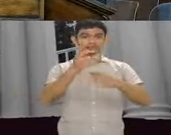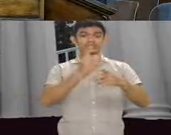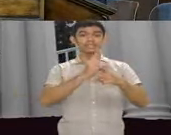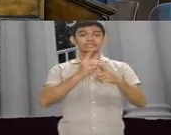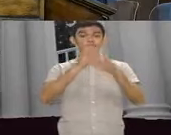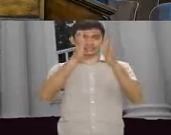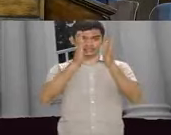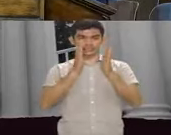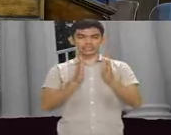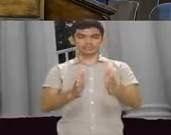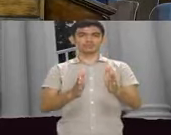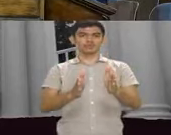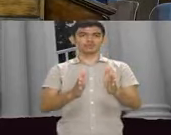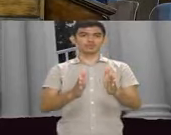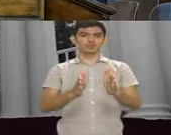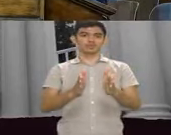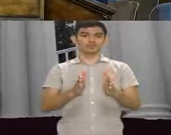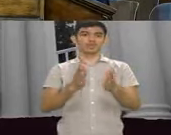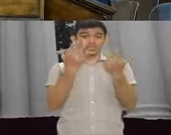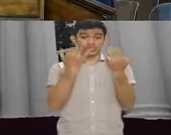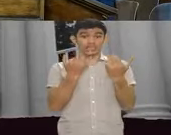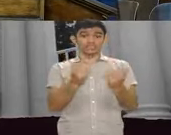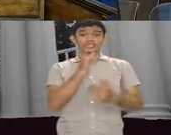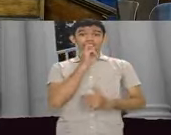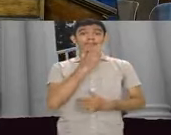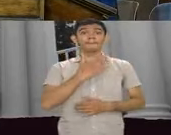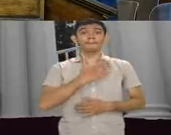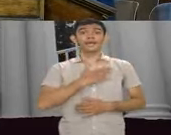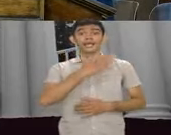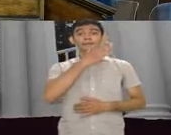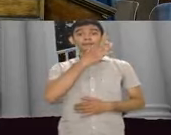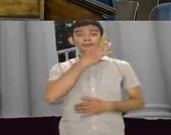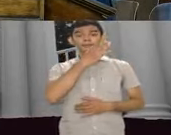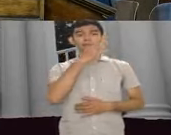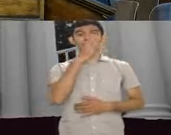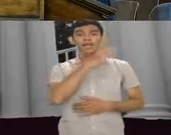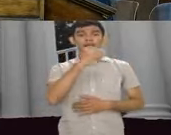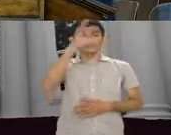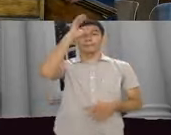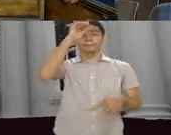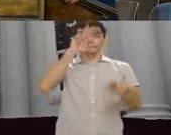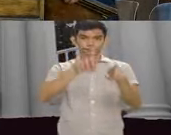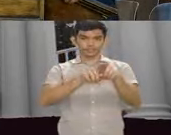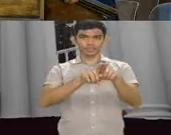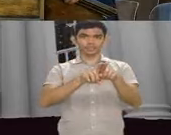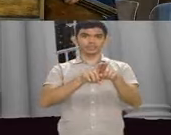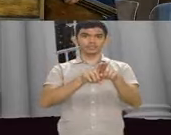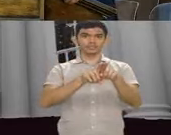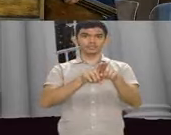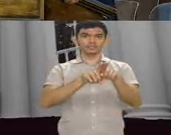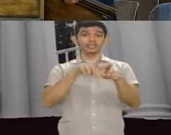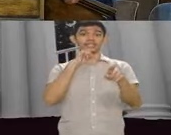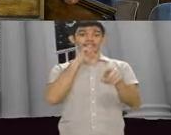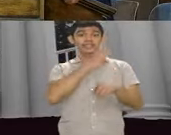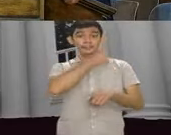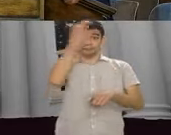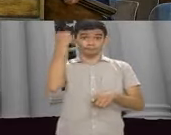disciples and said, mauni ang akong inahan, mauni ang akong igsuon.